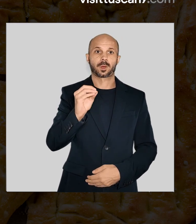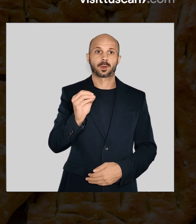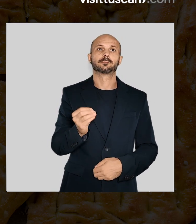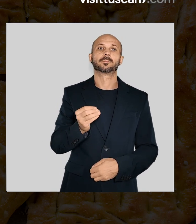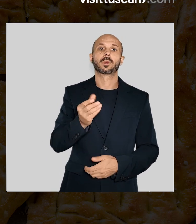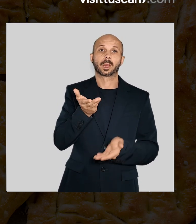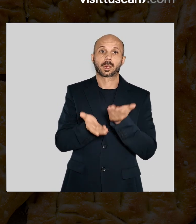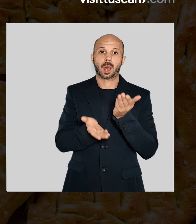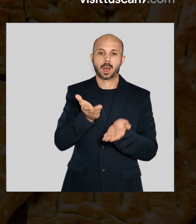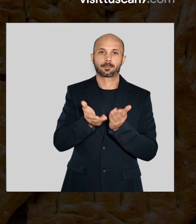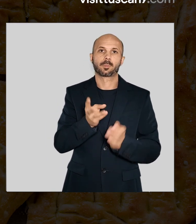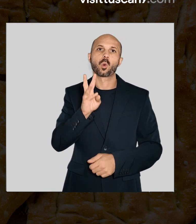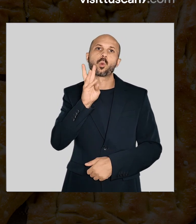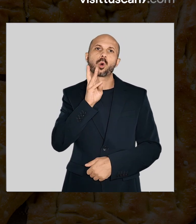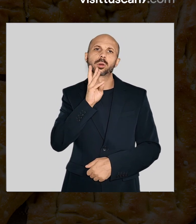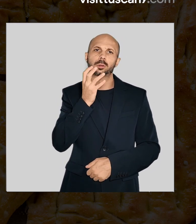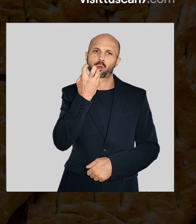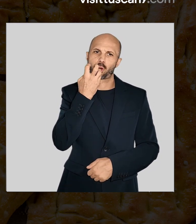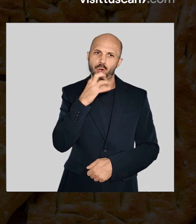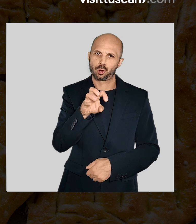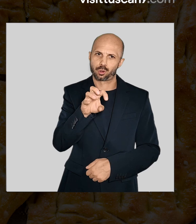250 grams of bread flour.